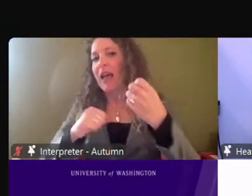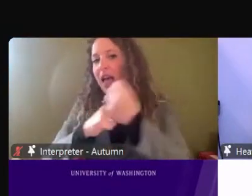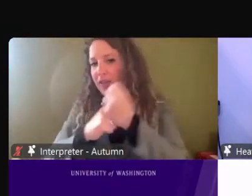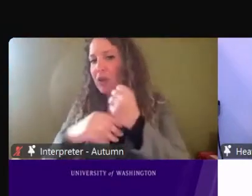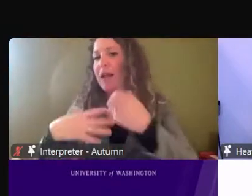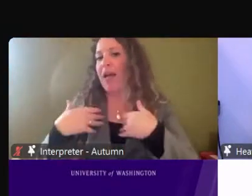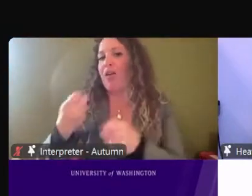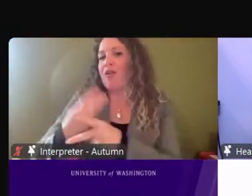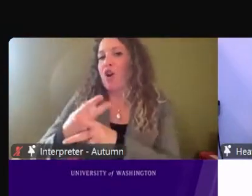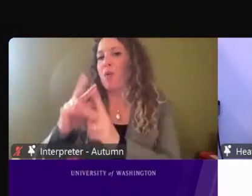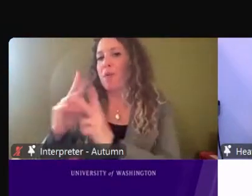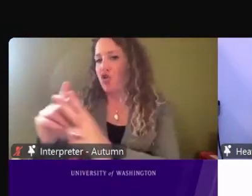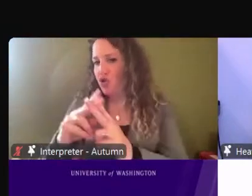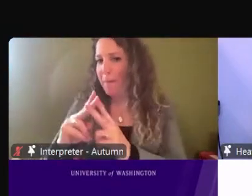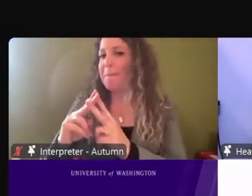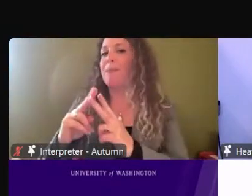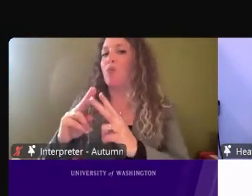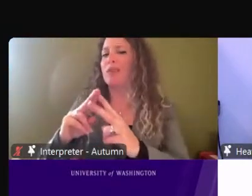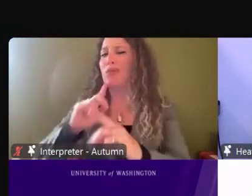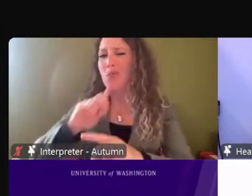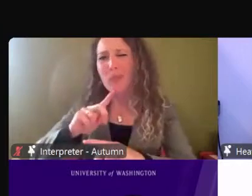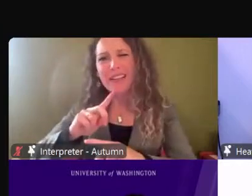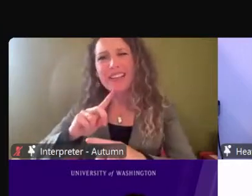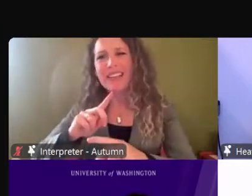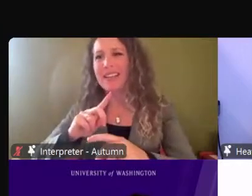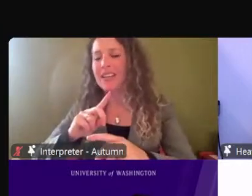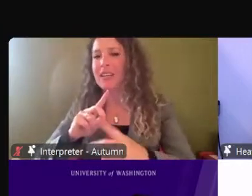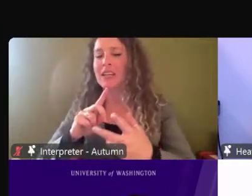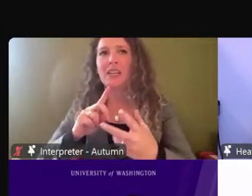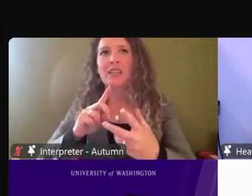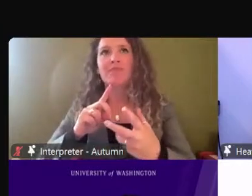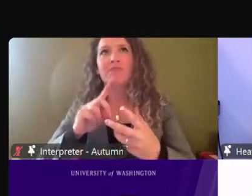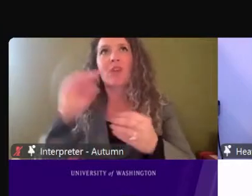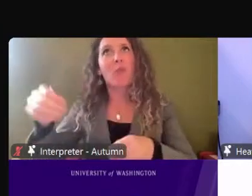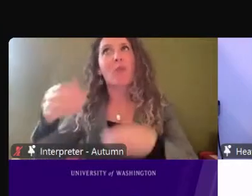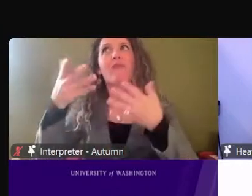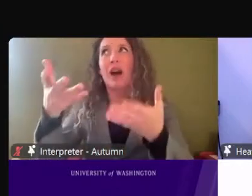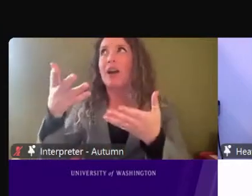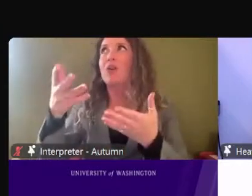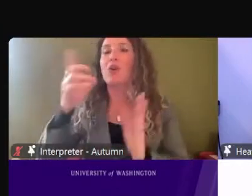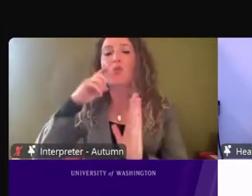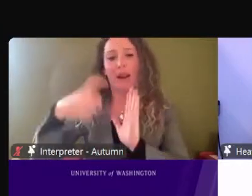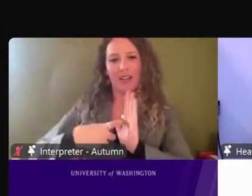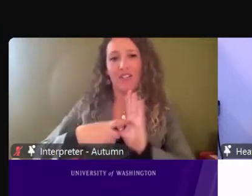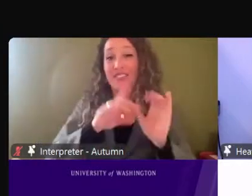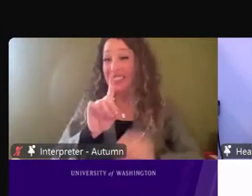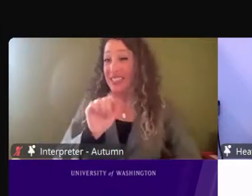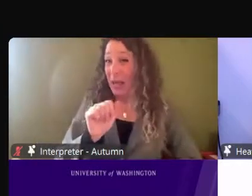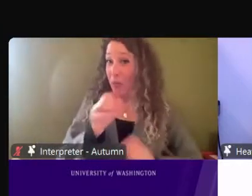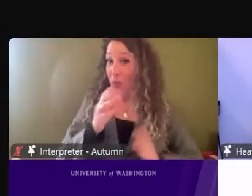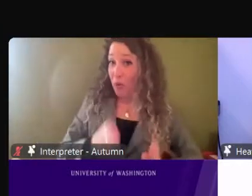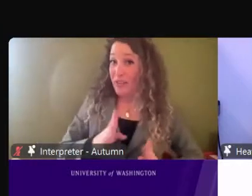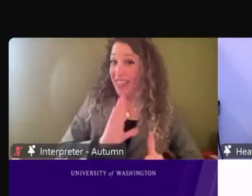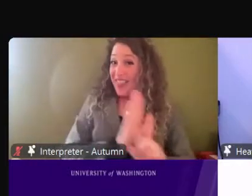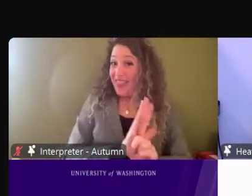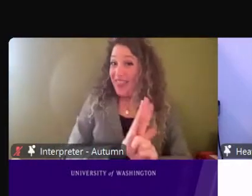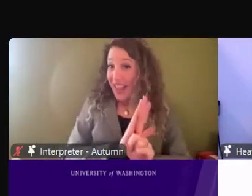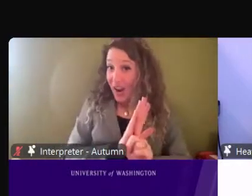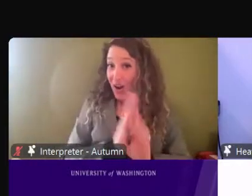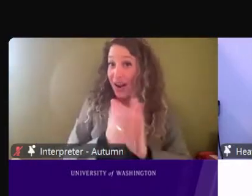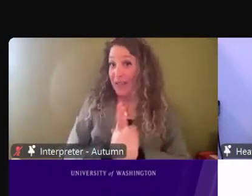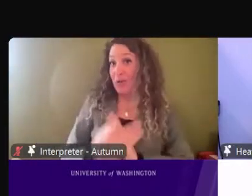building was really grounded in provider recognition of disabled people's expertise in their own lives and health